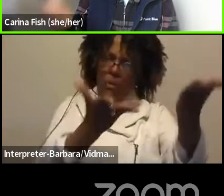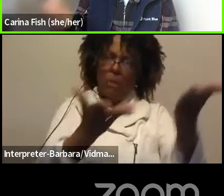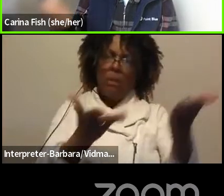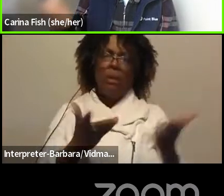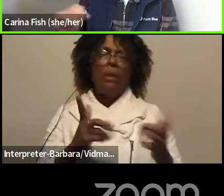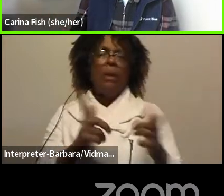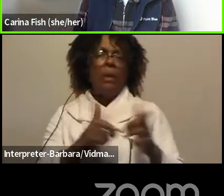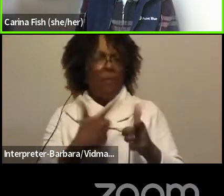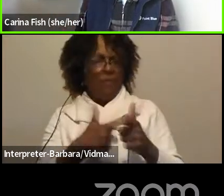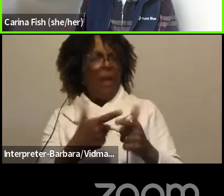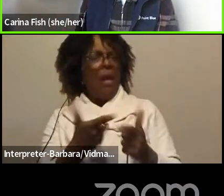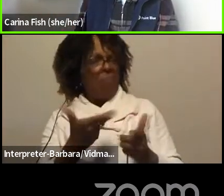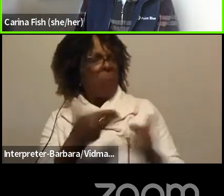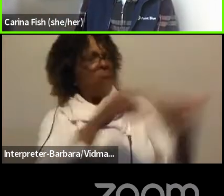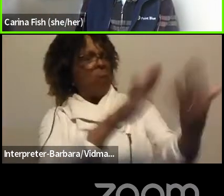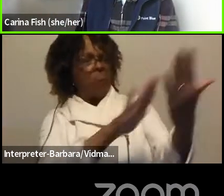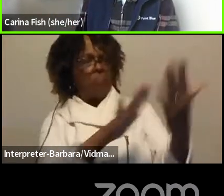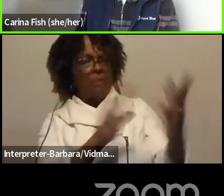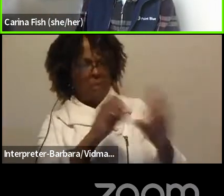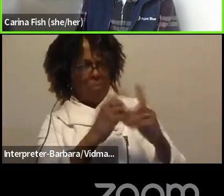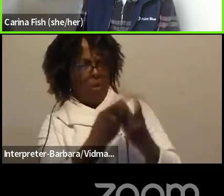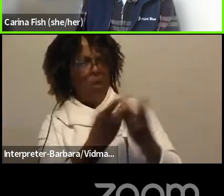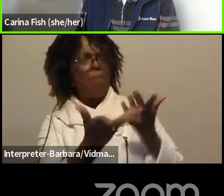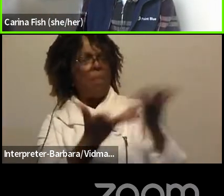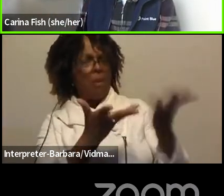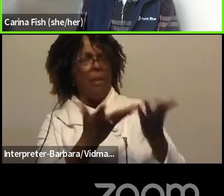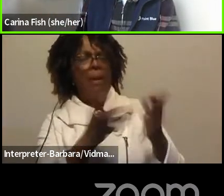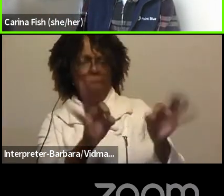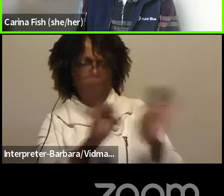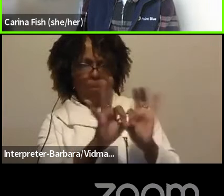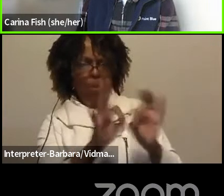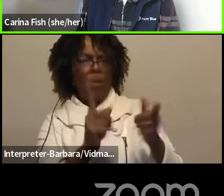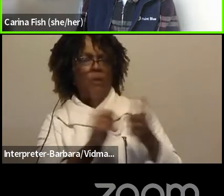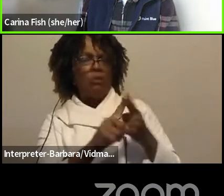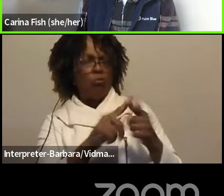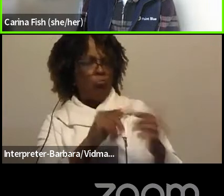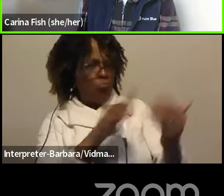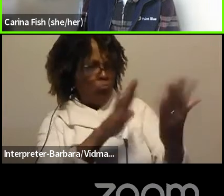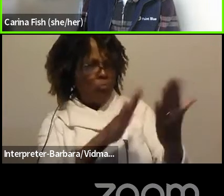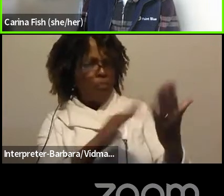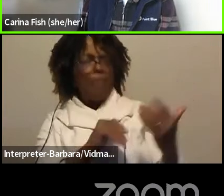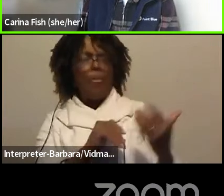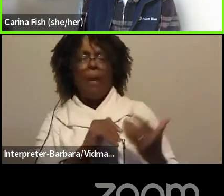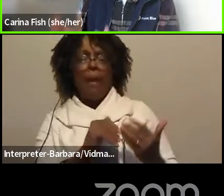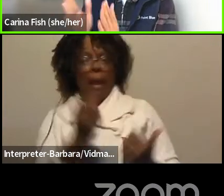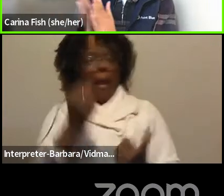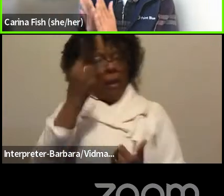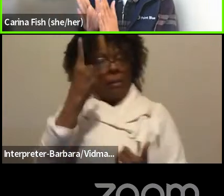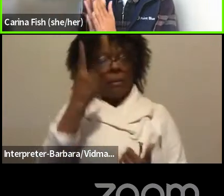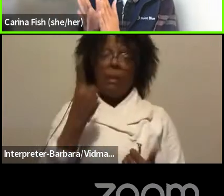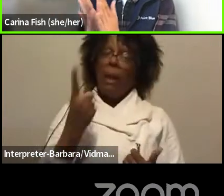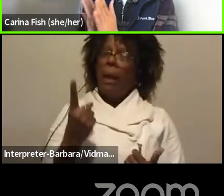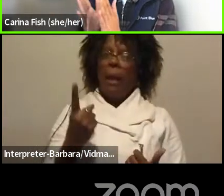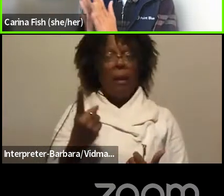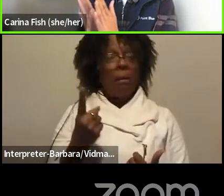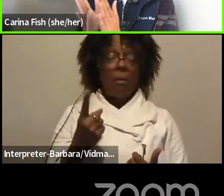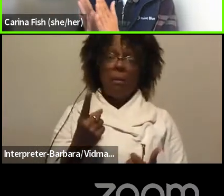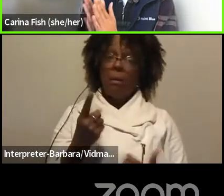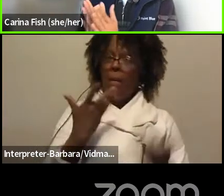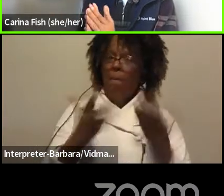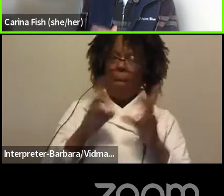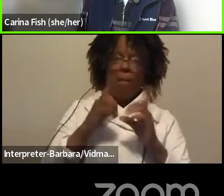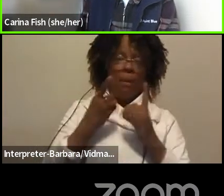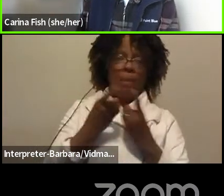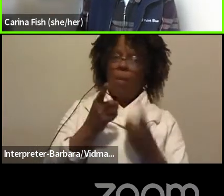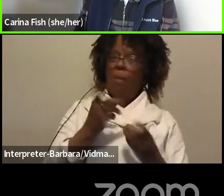going about doing something, I think is important to let them know that people are not going to just say, oh, you're doing a great job, like keep going the